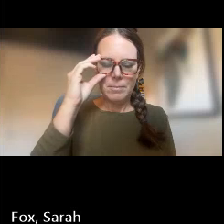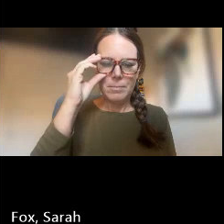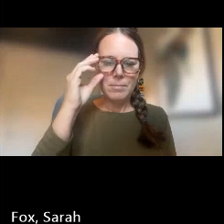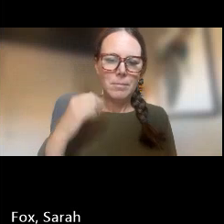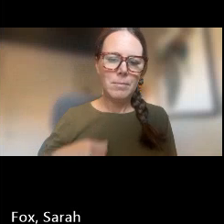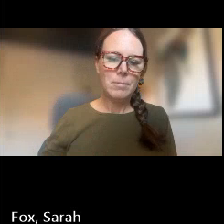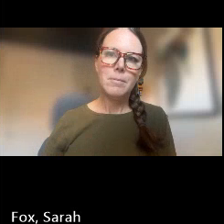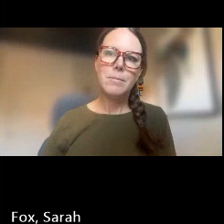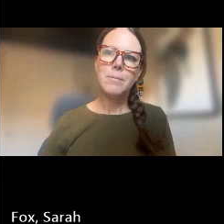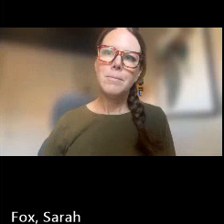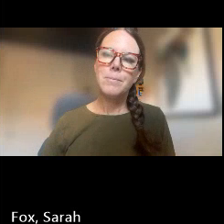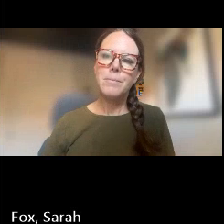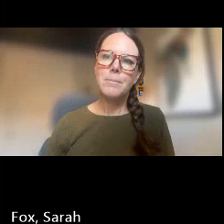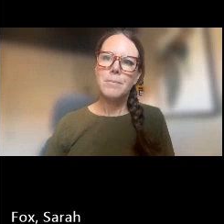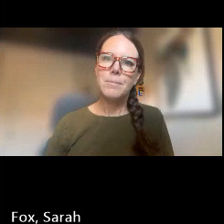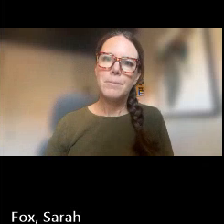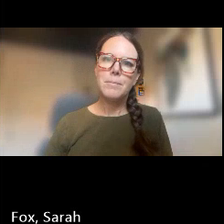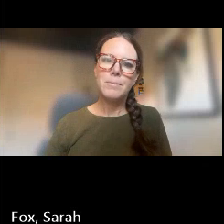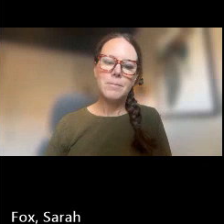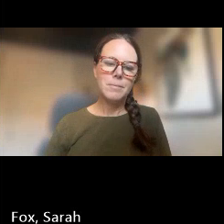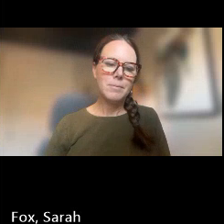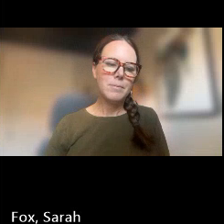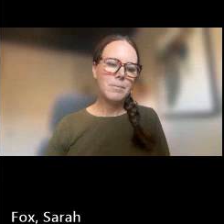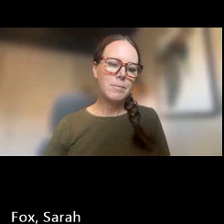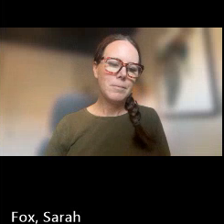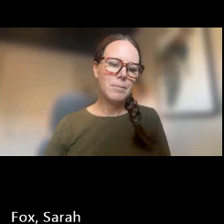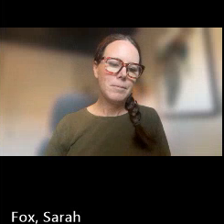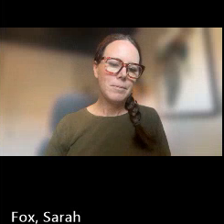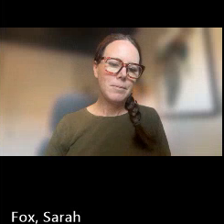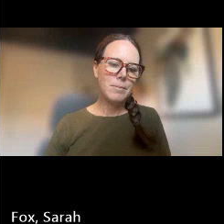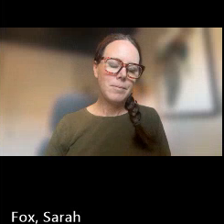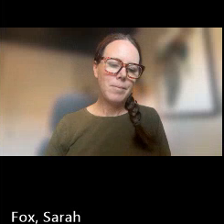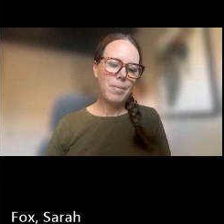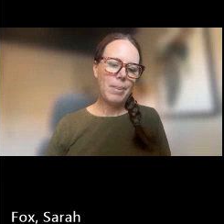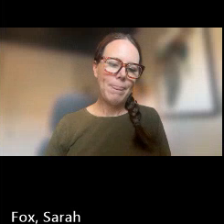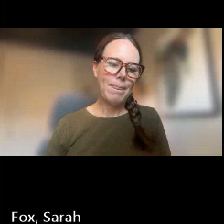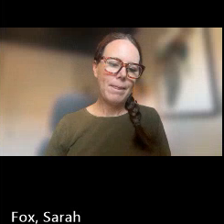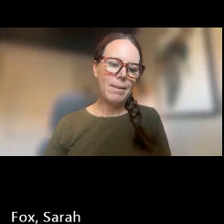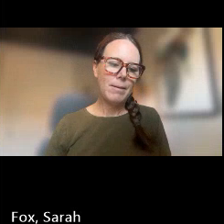let you know that there might be some other funds. Good. Good point.